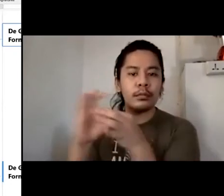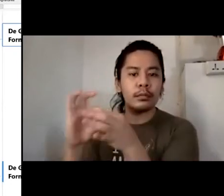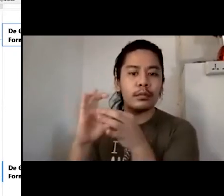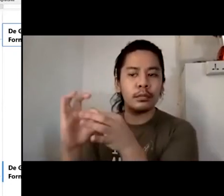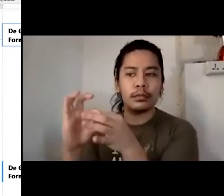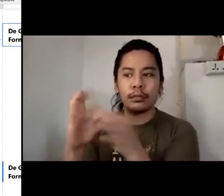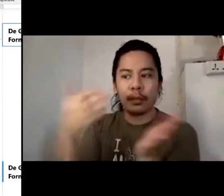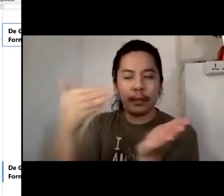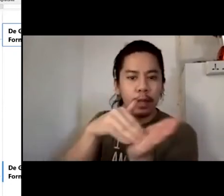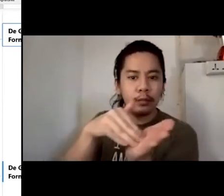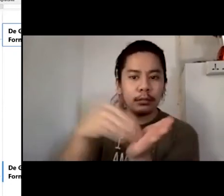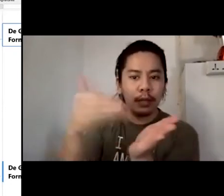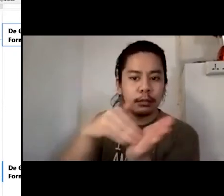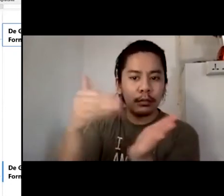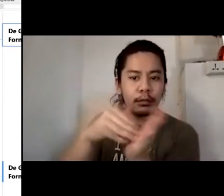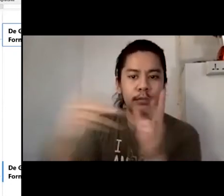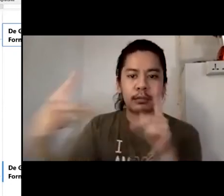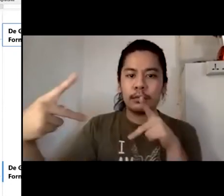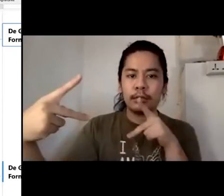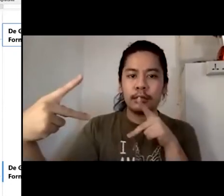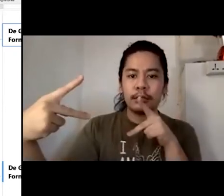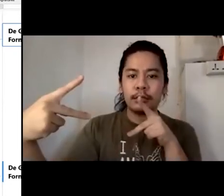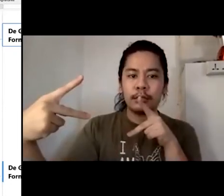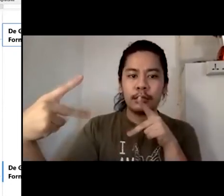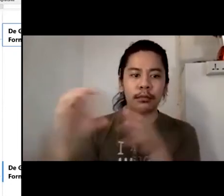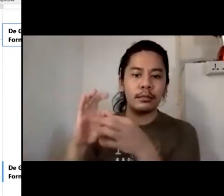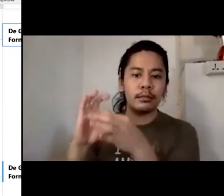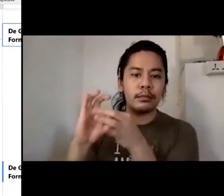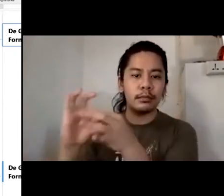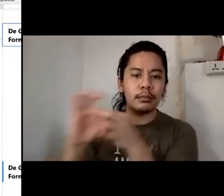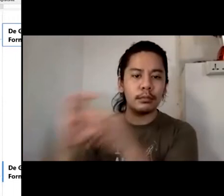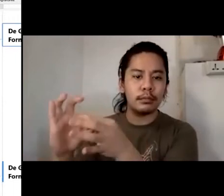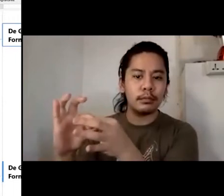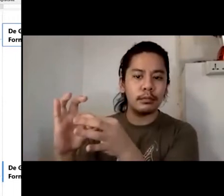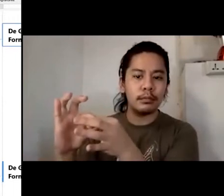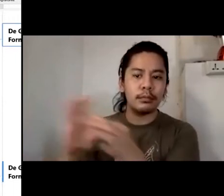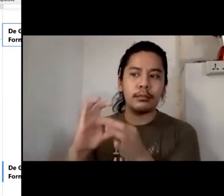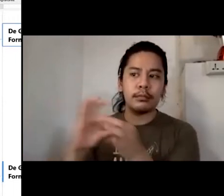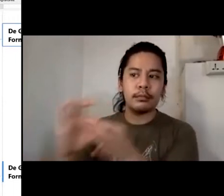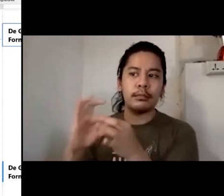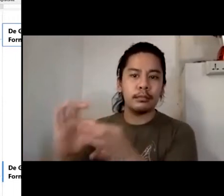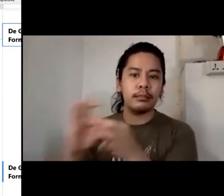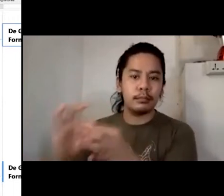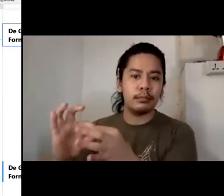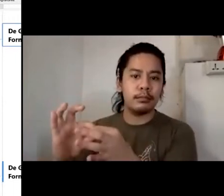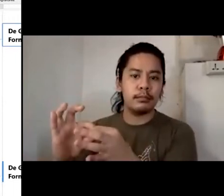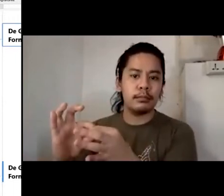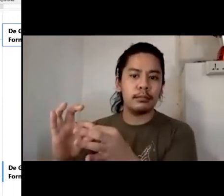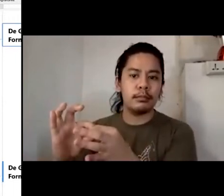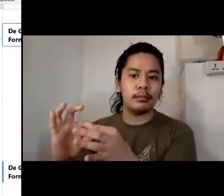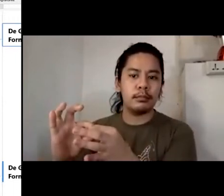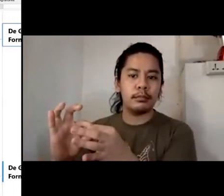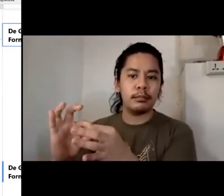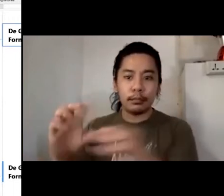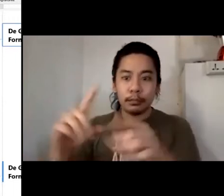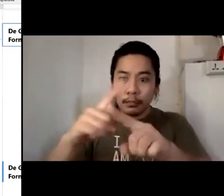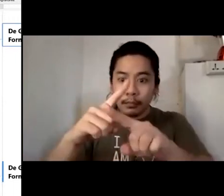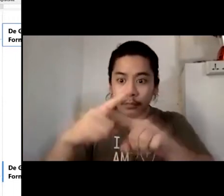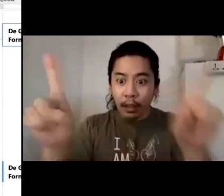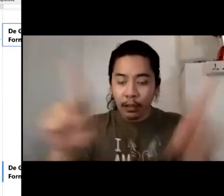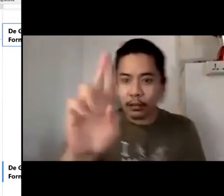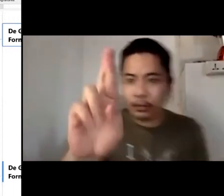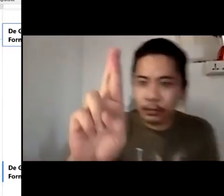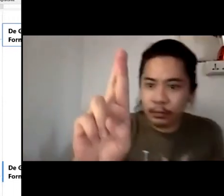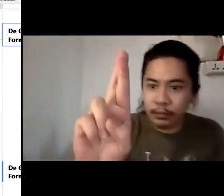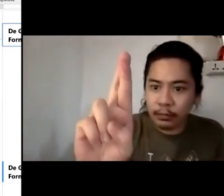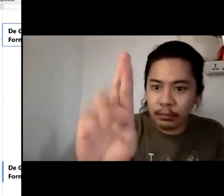Oh, yeah, okay. It's two. It's two. It's two. It's Okay. one of the. It's the repetition. So we're going Yes. to do a double arrow. Yeah.